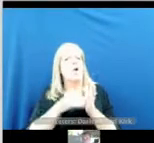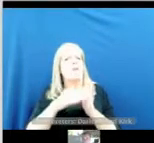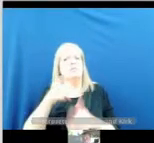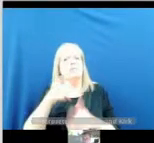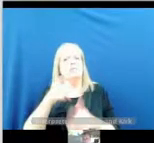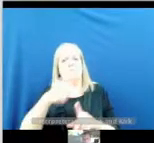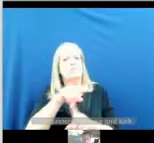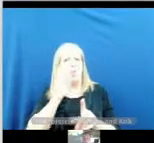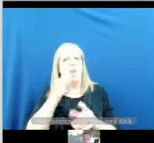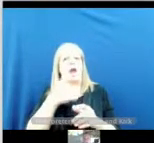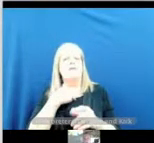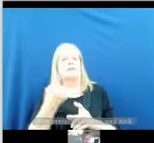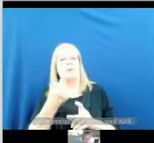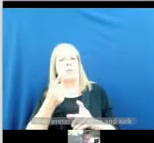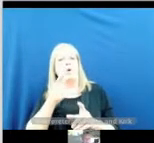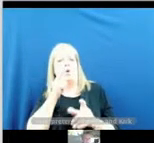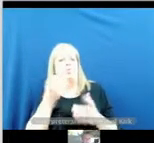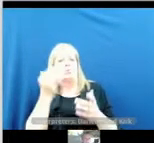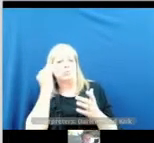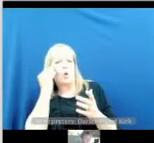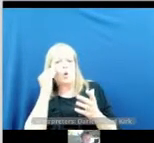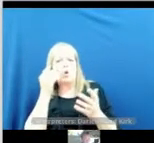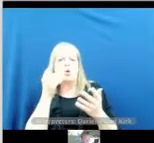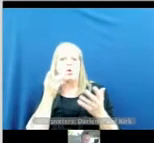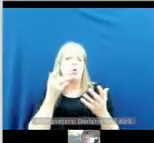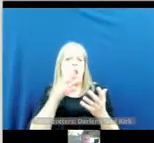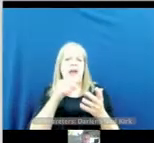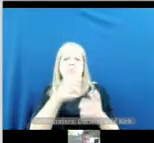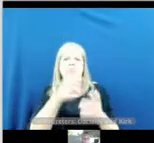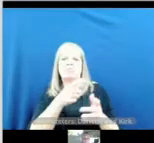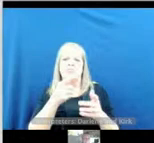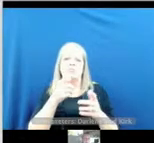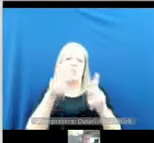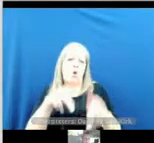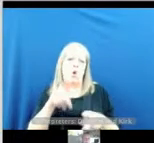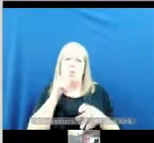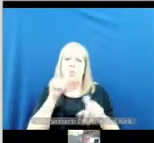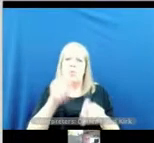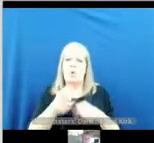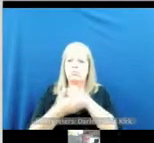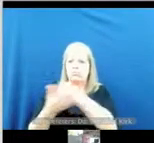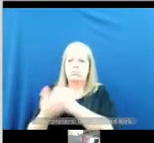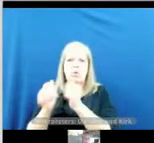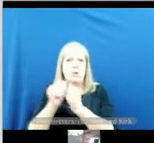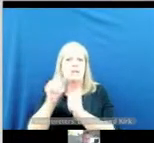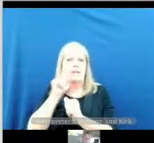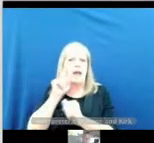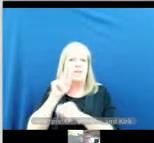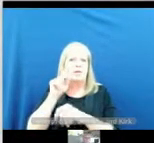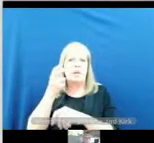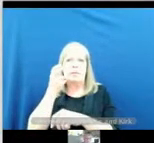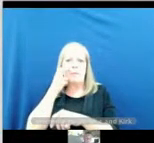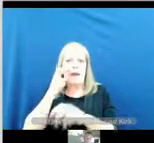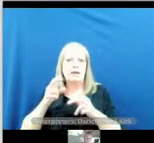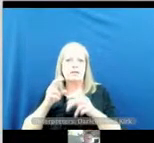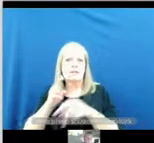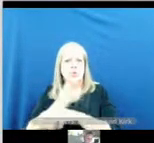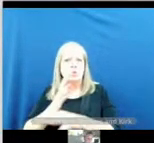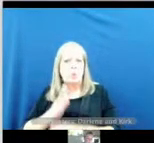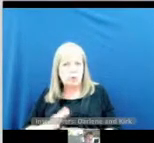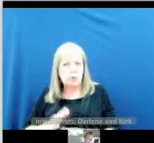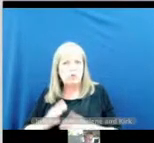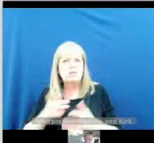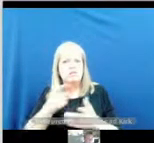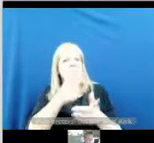been identified to be sort of the deafblind counselor, and they may have information. And this kind of goes back to the